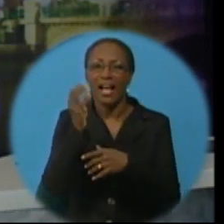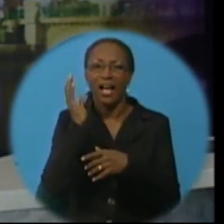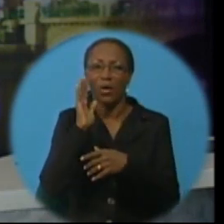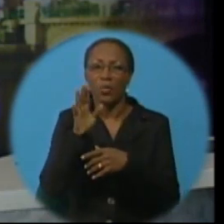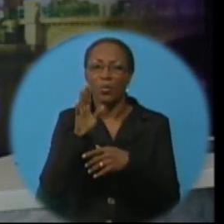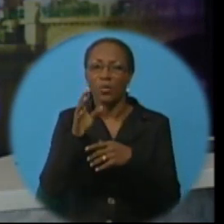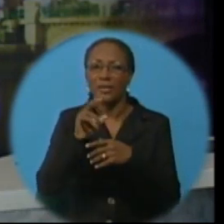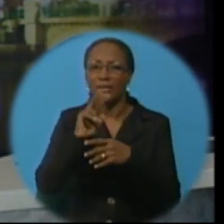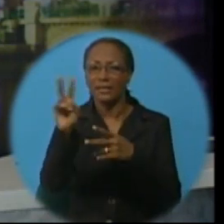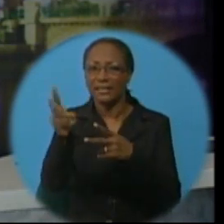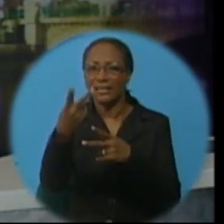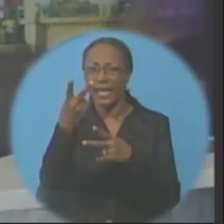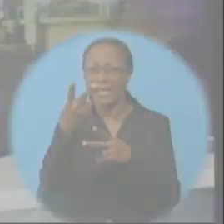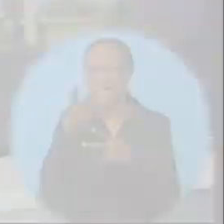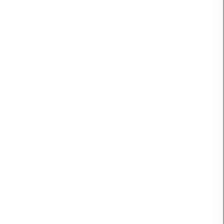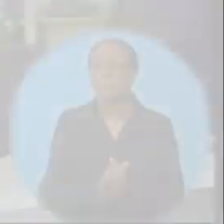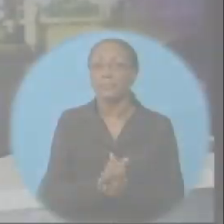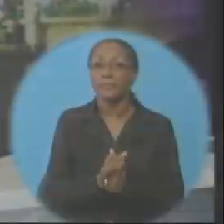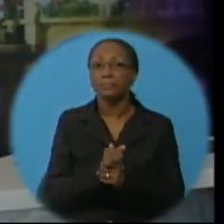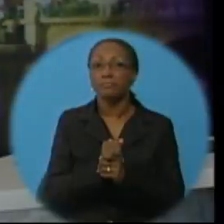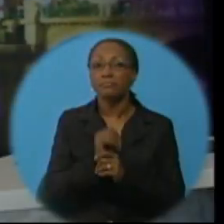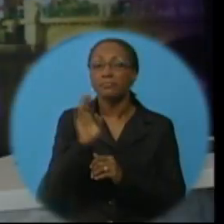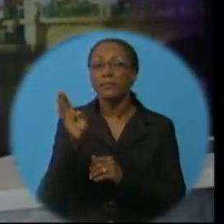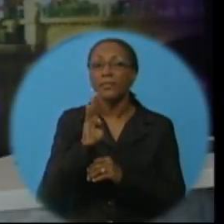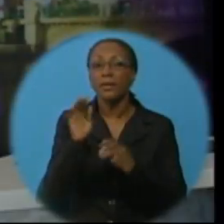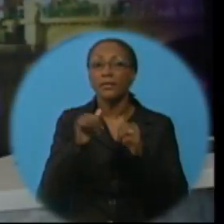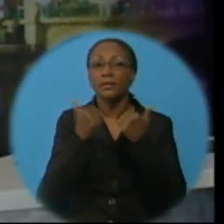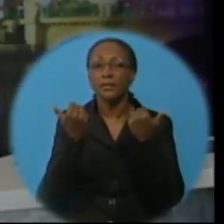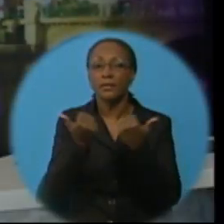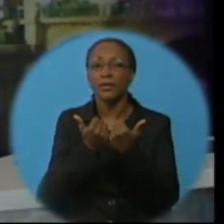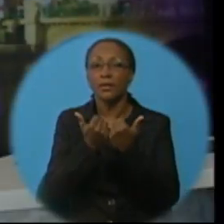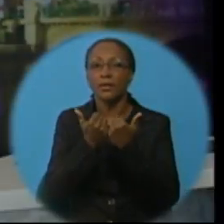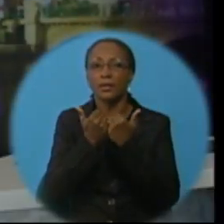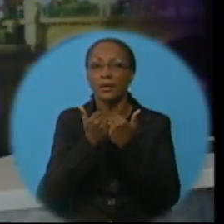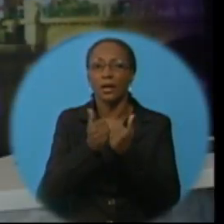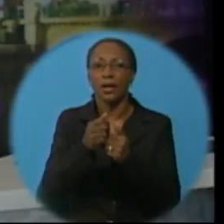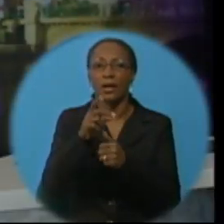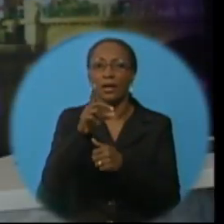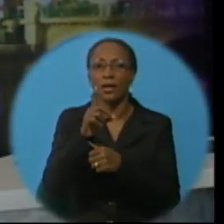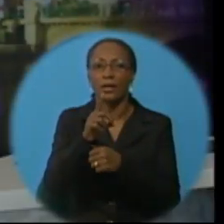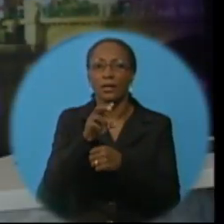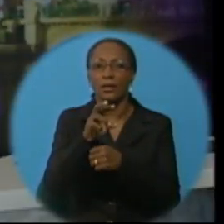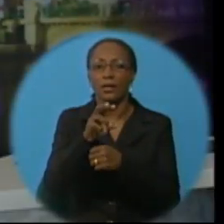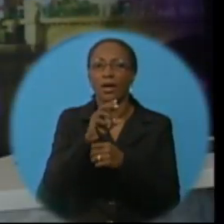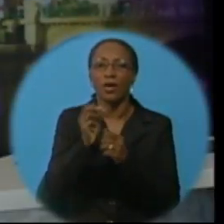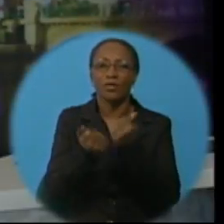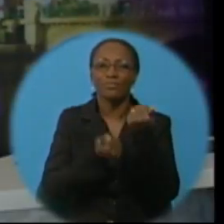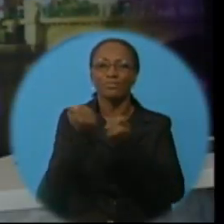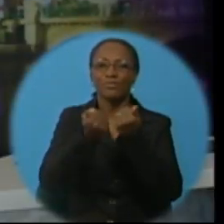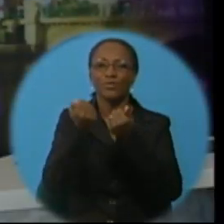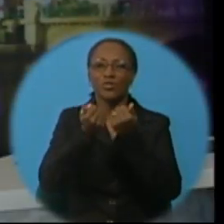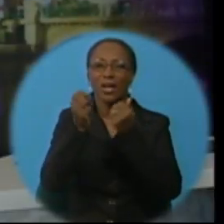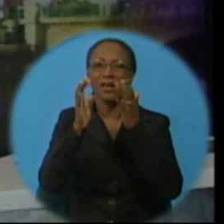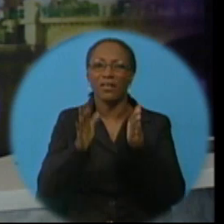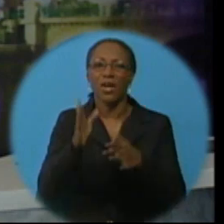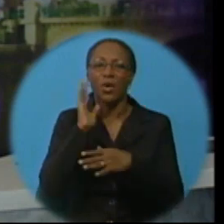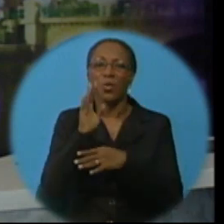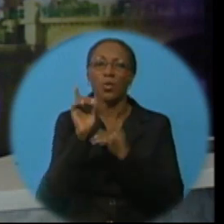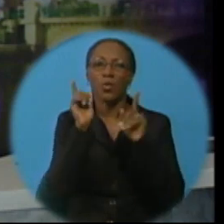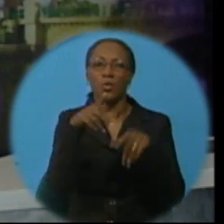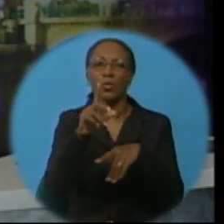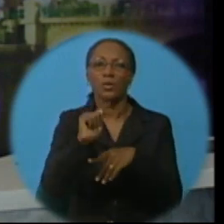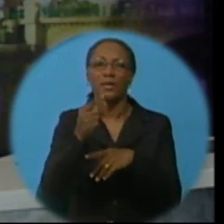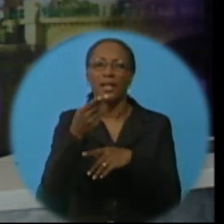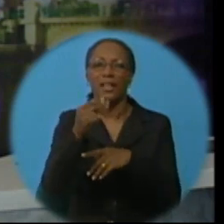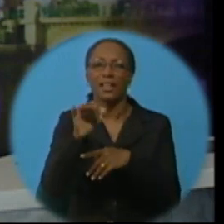currently second in La Liga. The Barbados Association of Dragsters and Drifters will be heading to thickets for its first